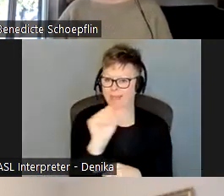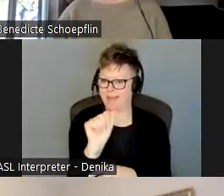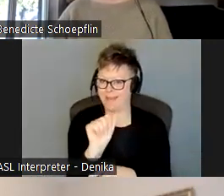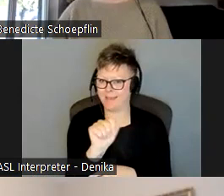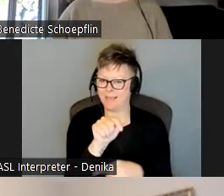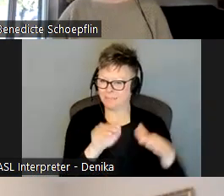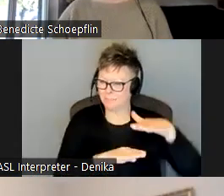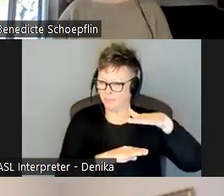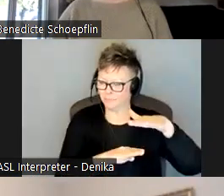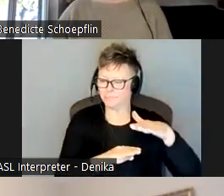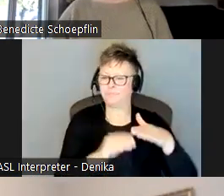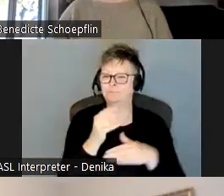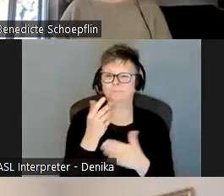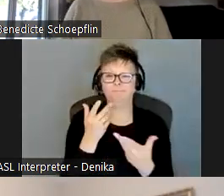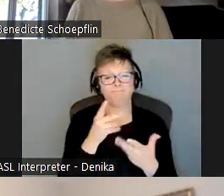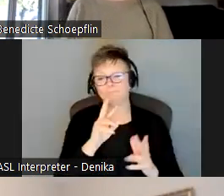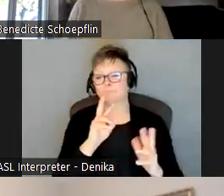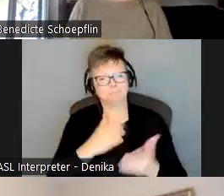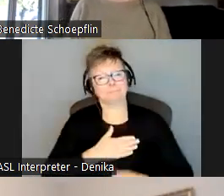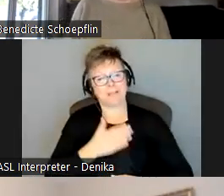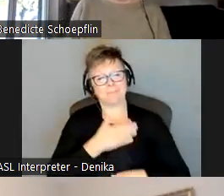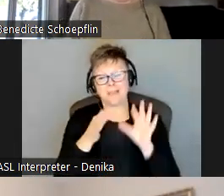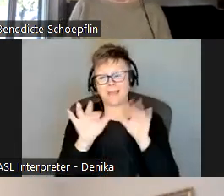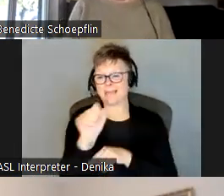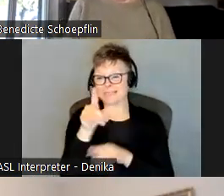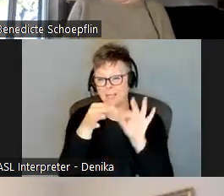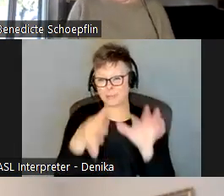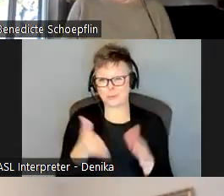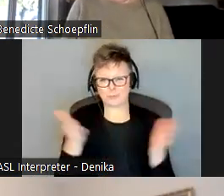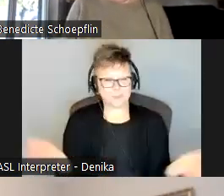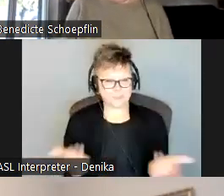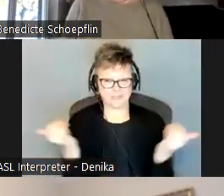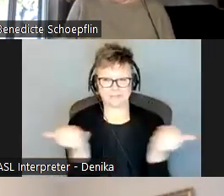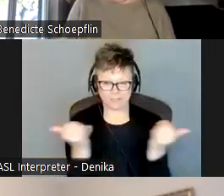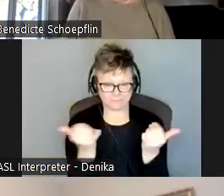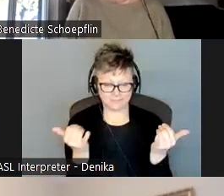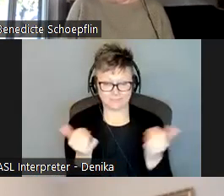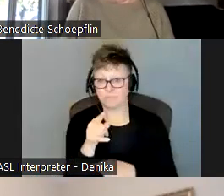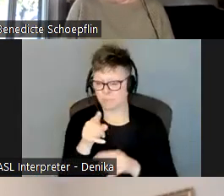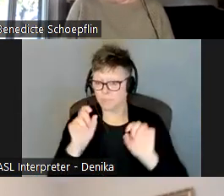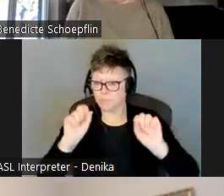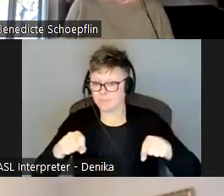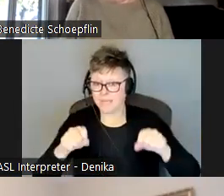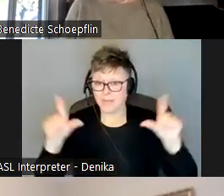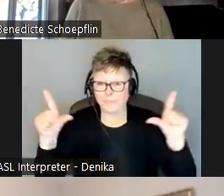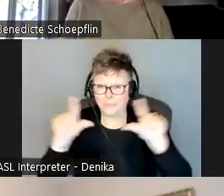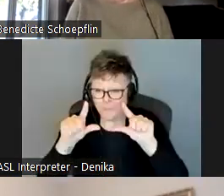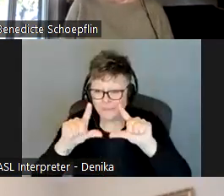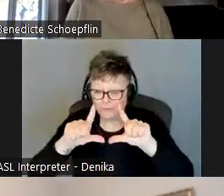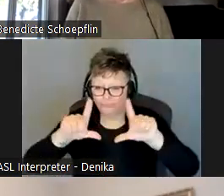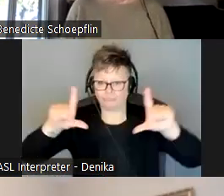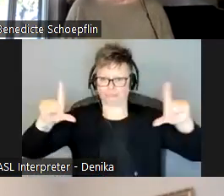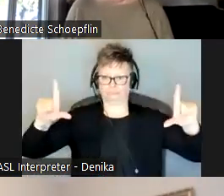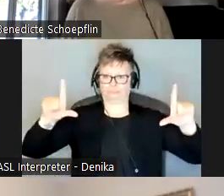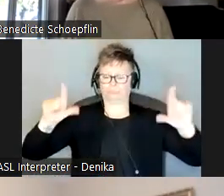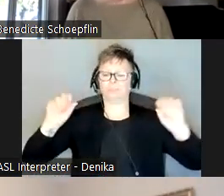our ASL interpreters again joining us. You can make the visuals bigger on your end by